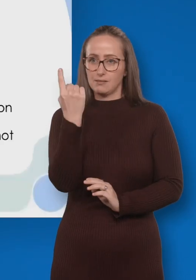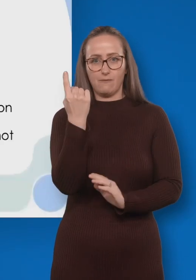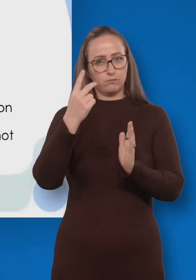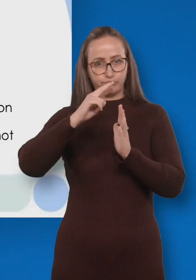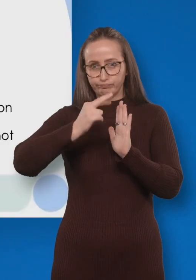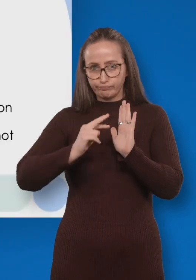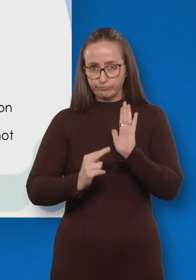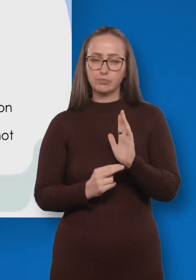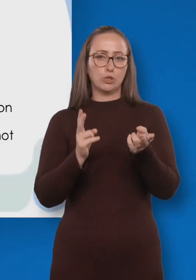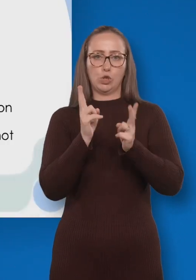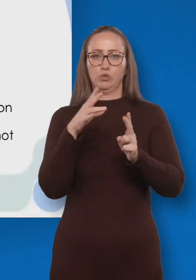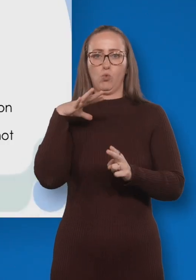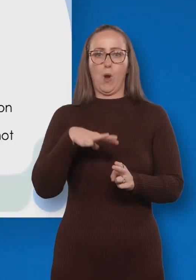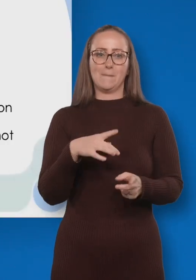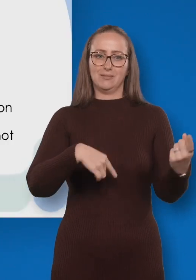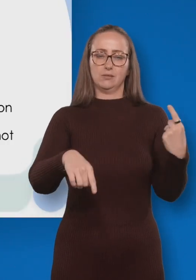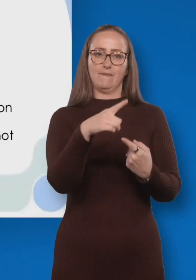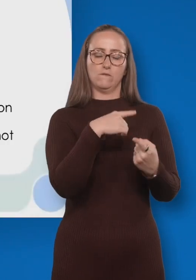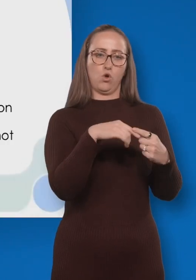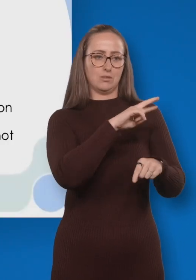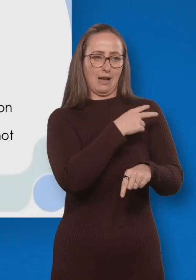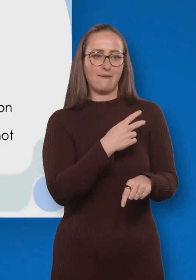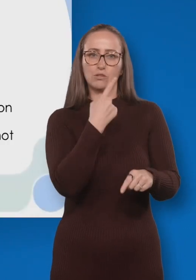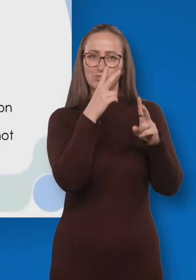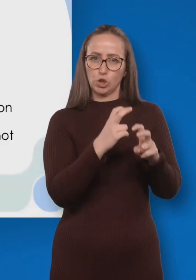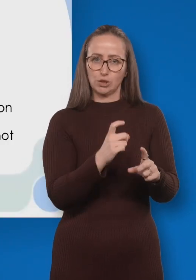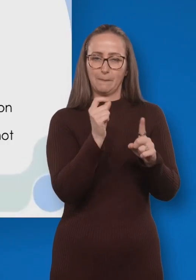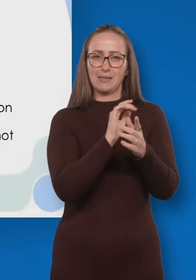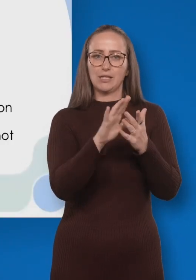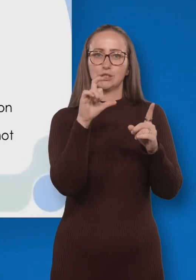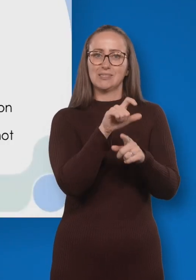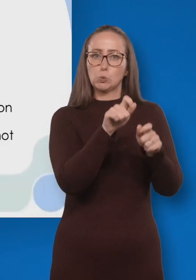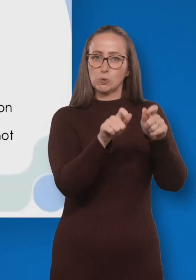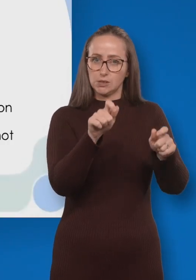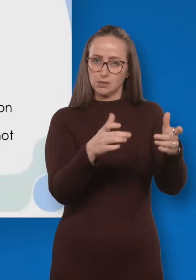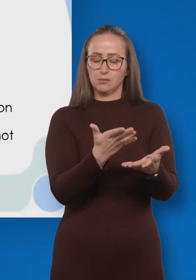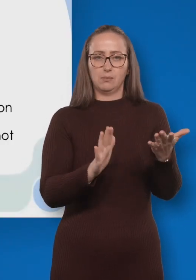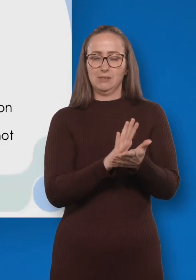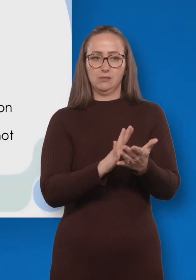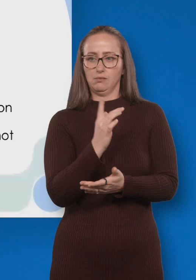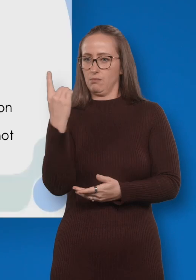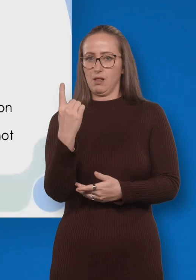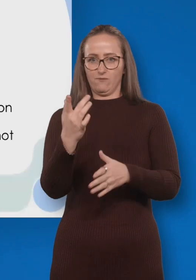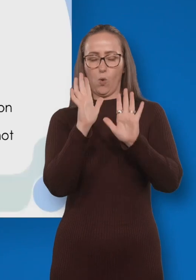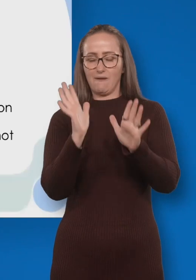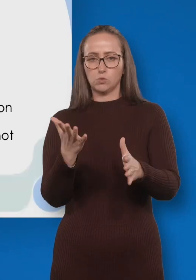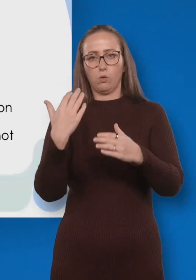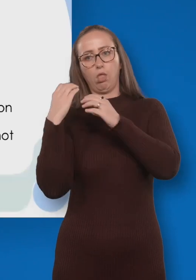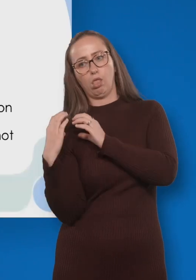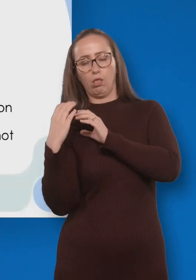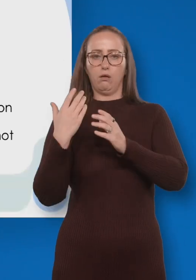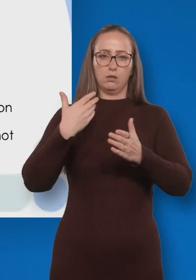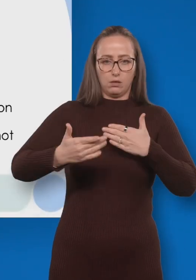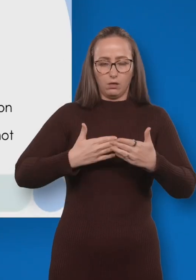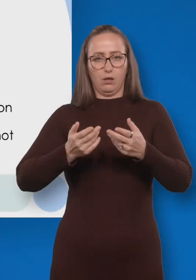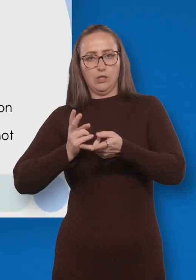all the BSL interpreting requirements for all of our academic staff and researchers and PhD students, so that they don't have to do it. So they don't have that additional load on